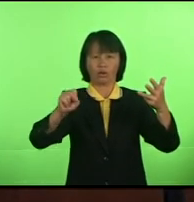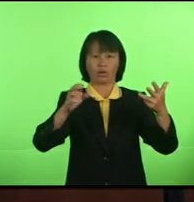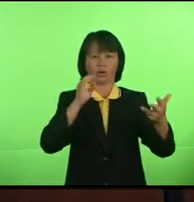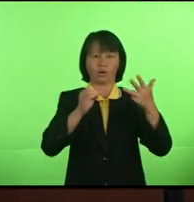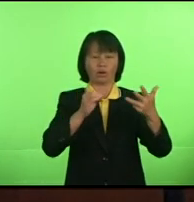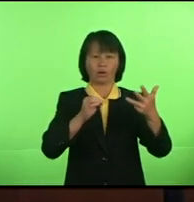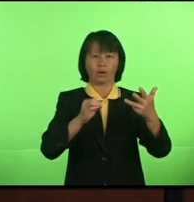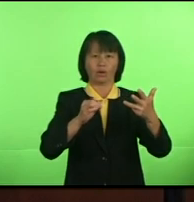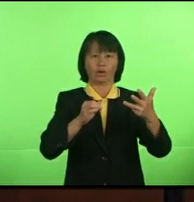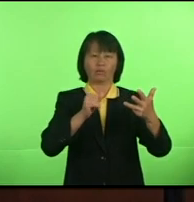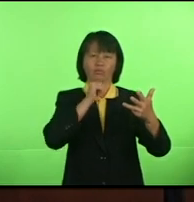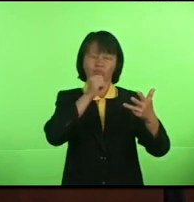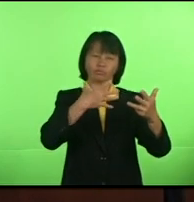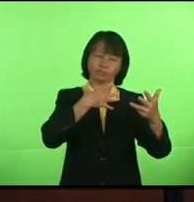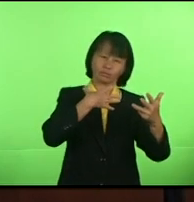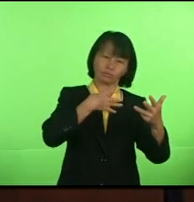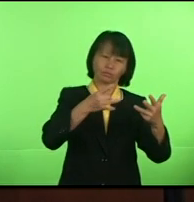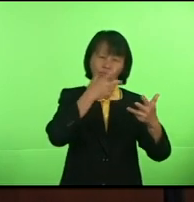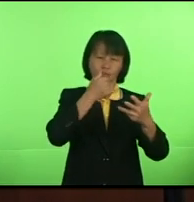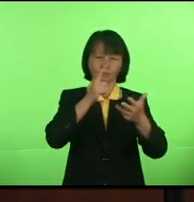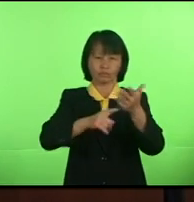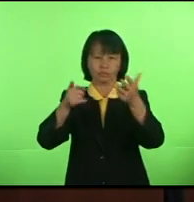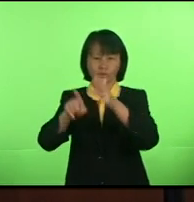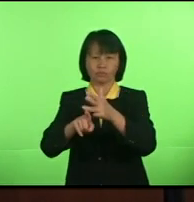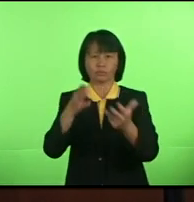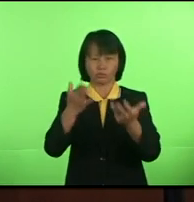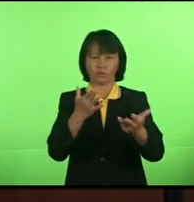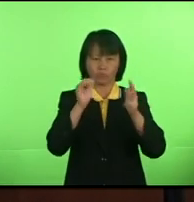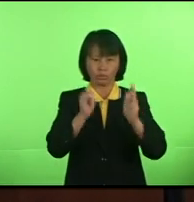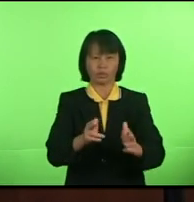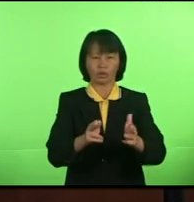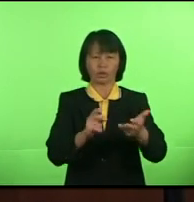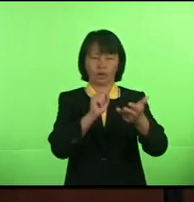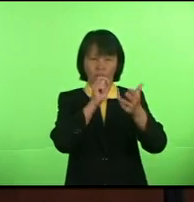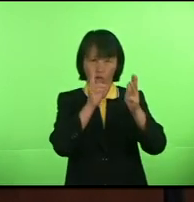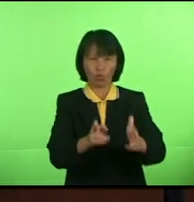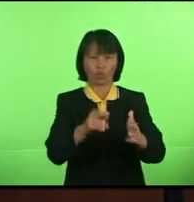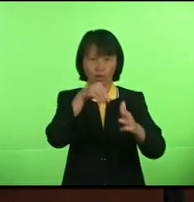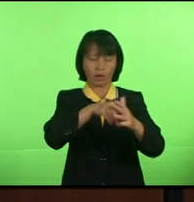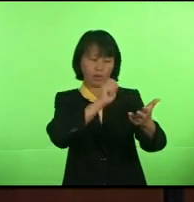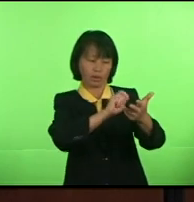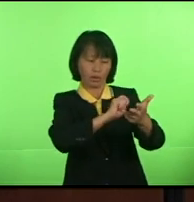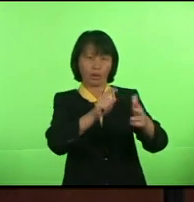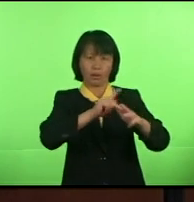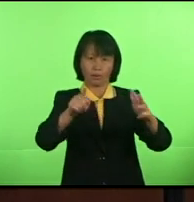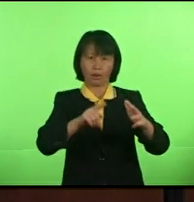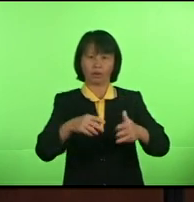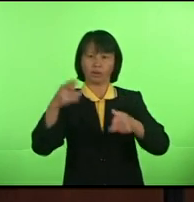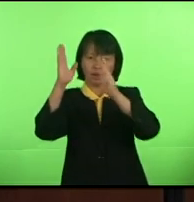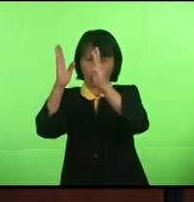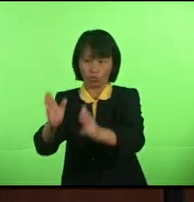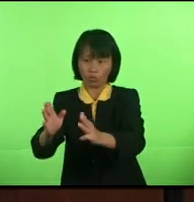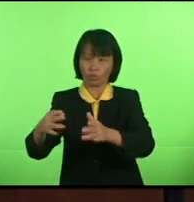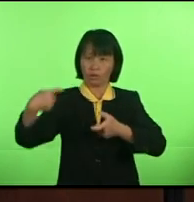of interesting or humorous incidents. You can put humor into your writing, but make sure the humor relates to